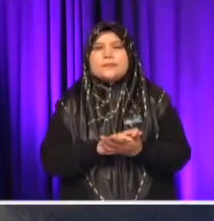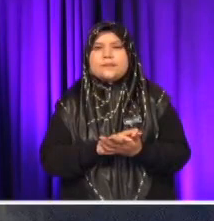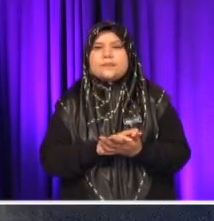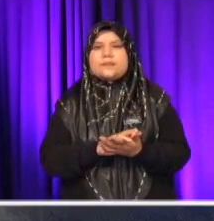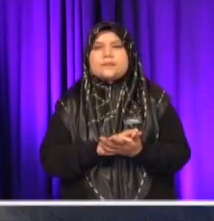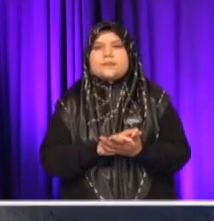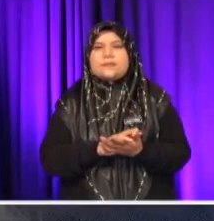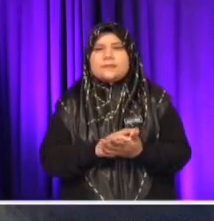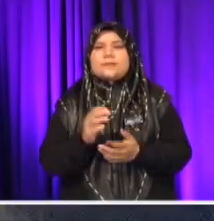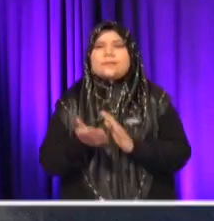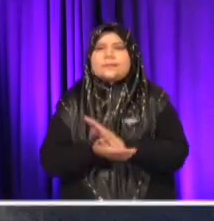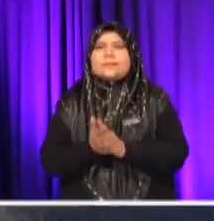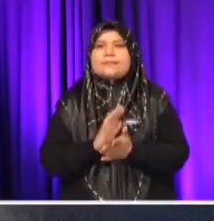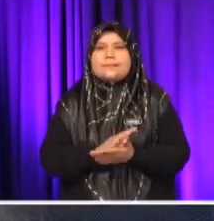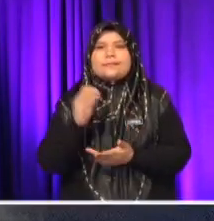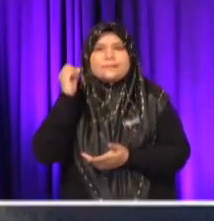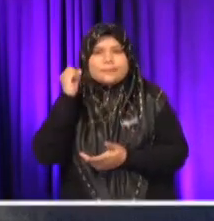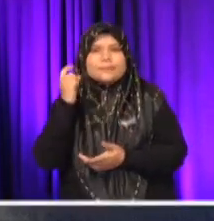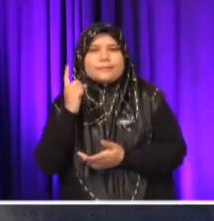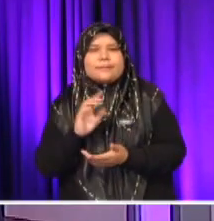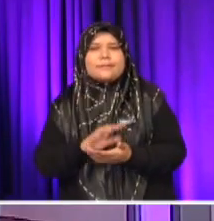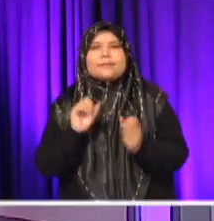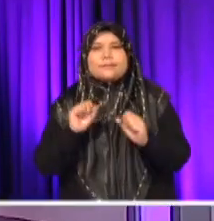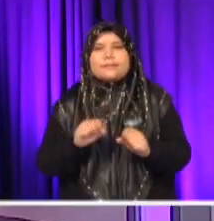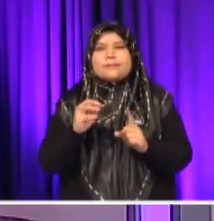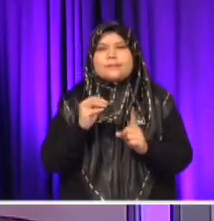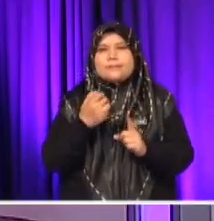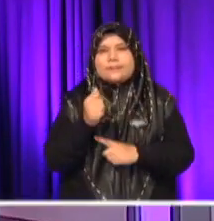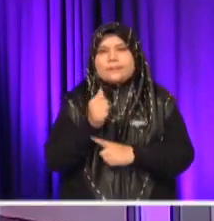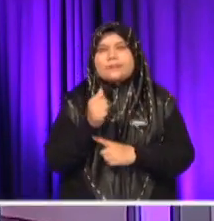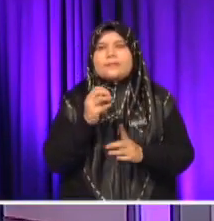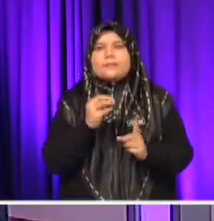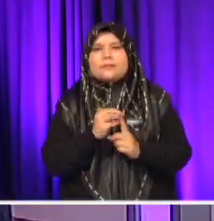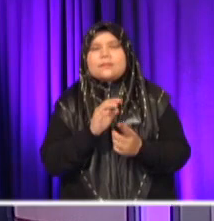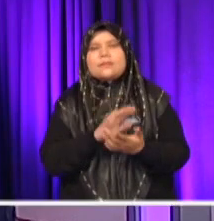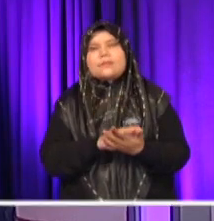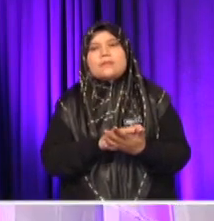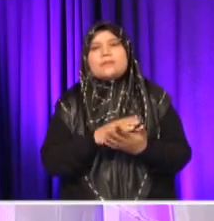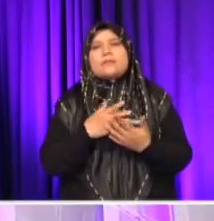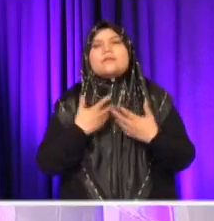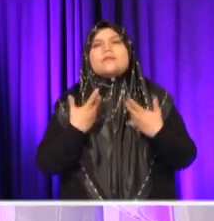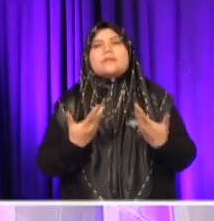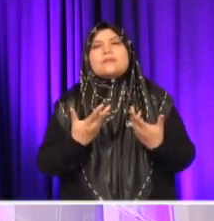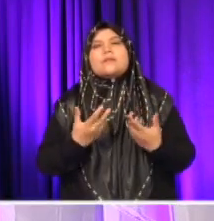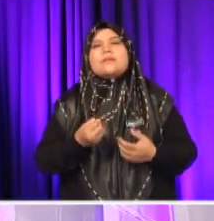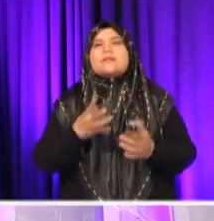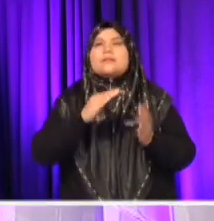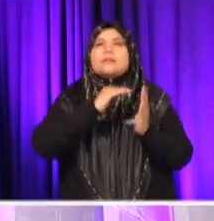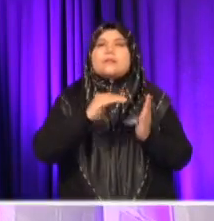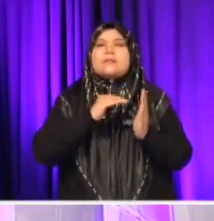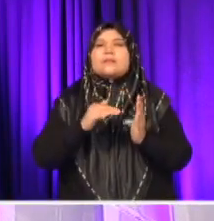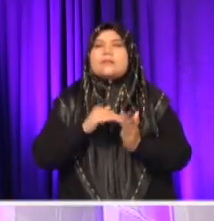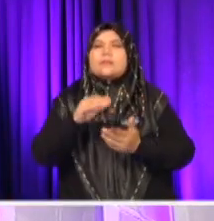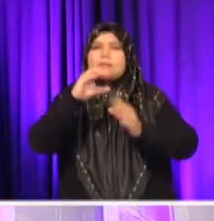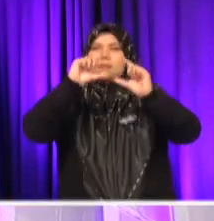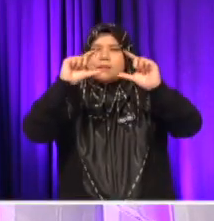Wow. So you know what to do, Chris, yeah? With 10 marks. Yeah. Okay? So how many and how many paragraphs, or is there a